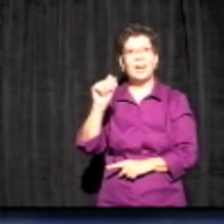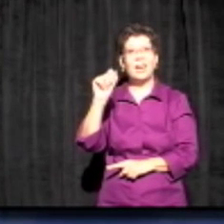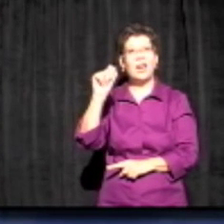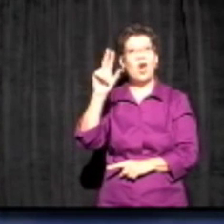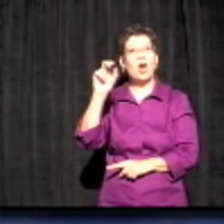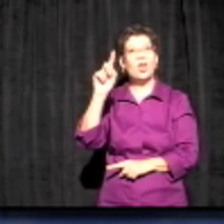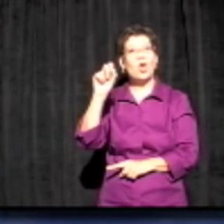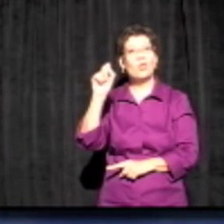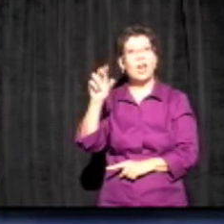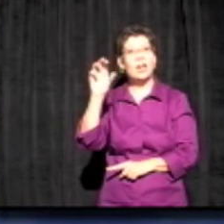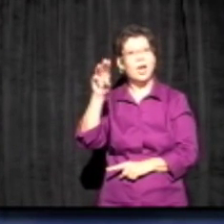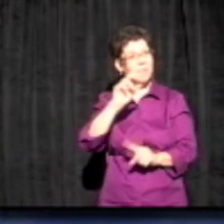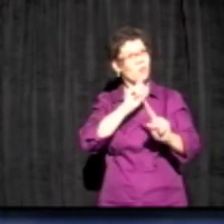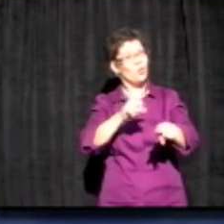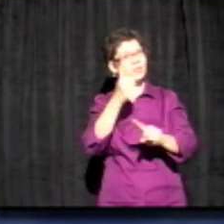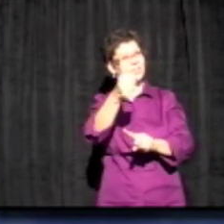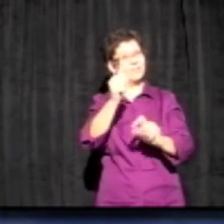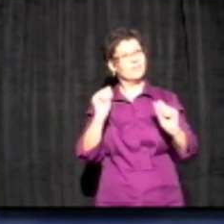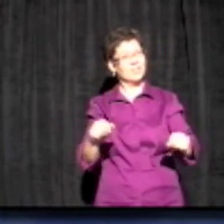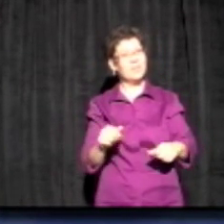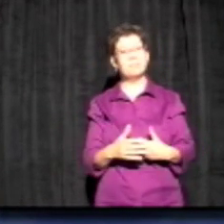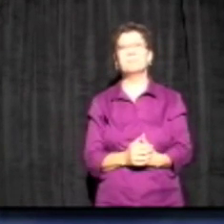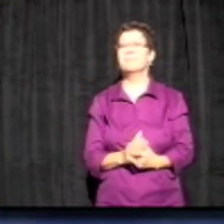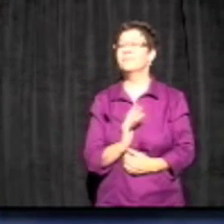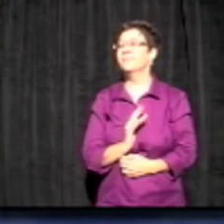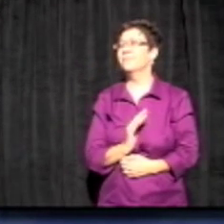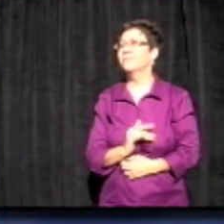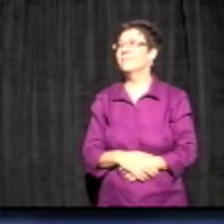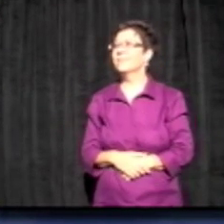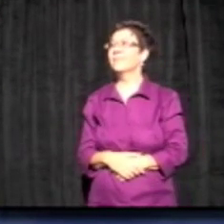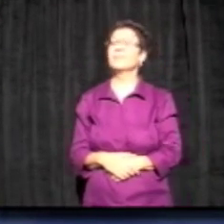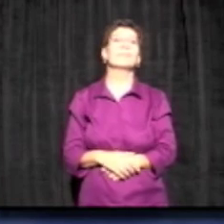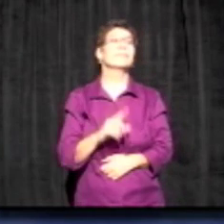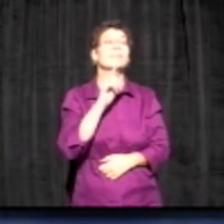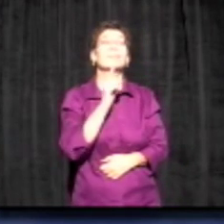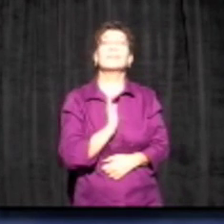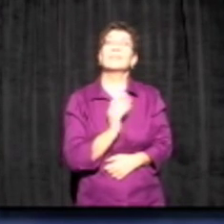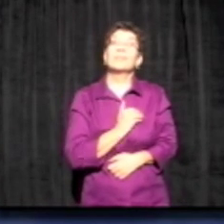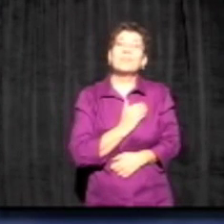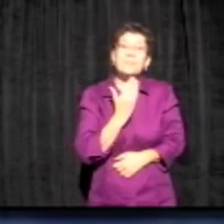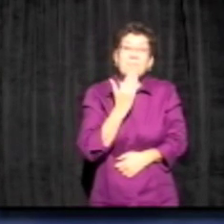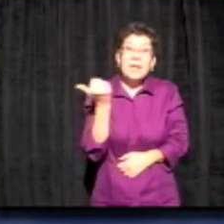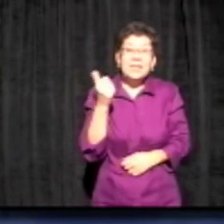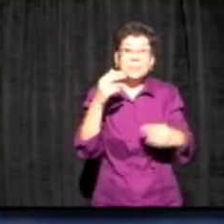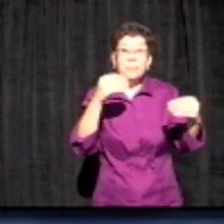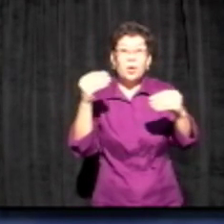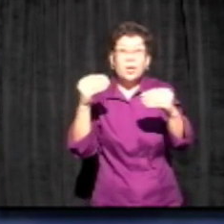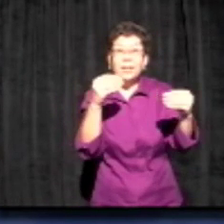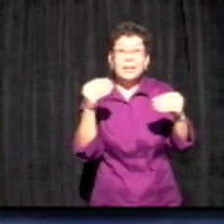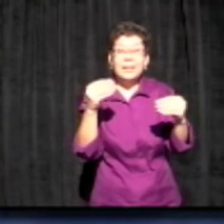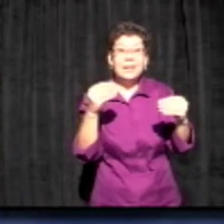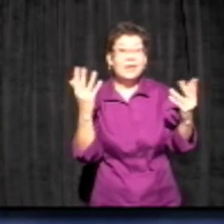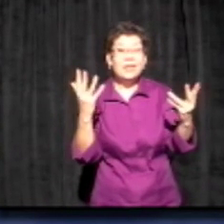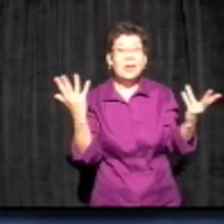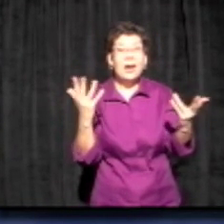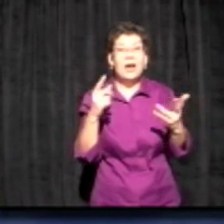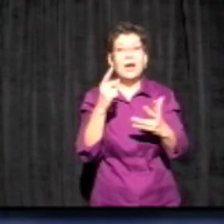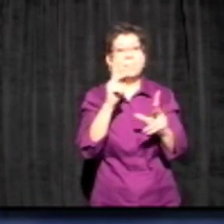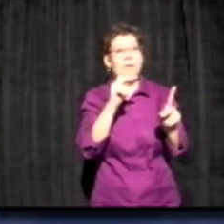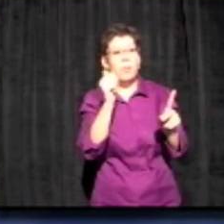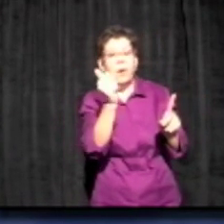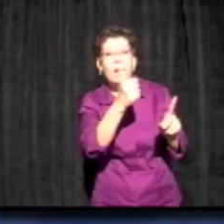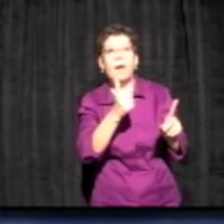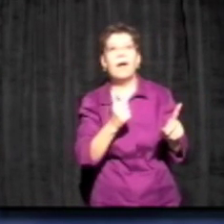vpgautos.com. Our most effective marketing tool, however, is the discovery aspect of the